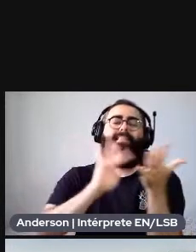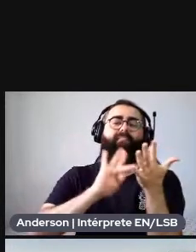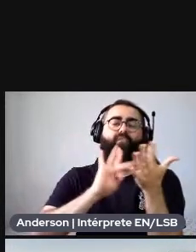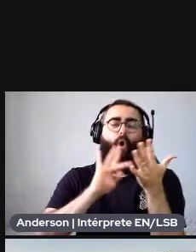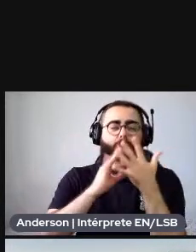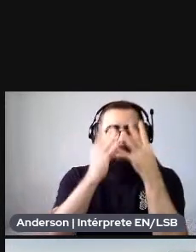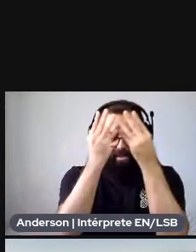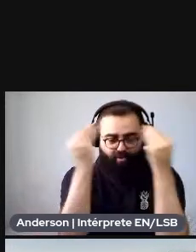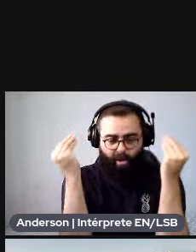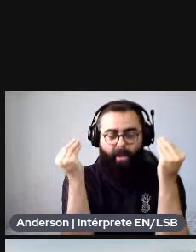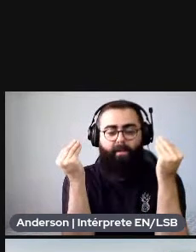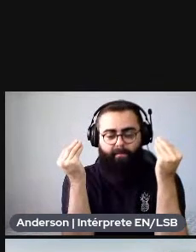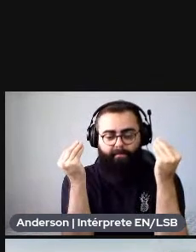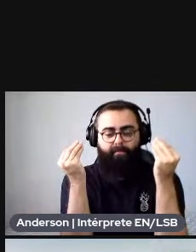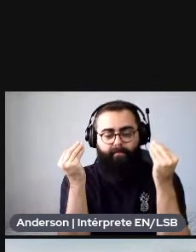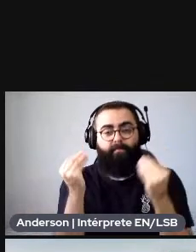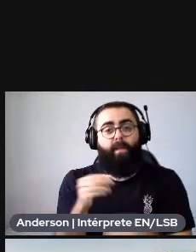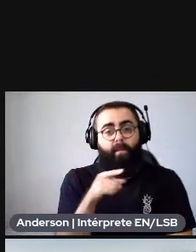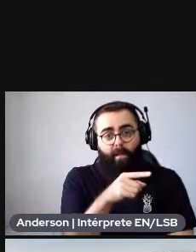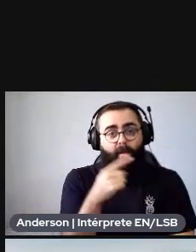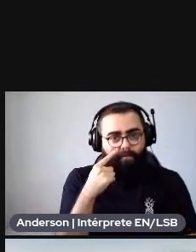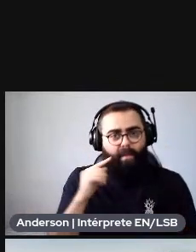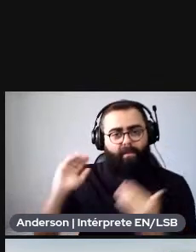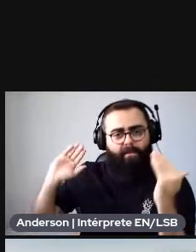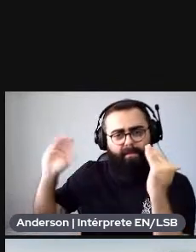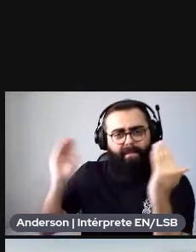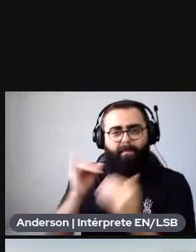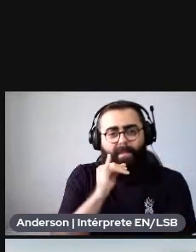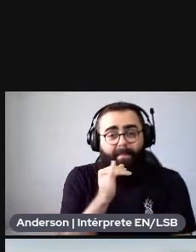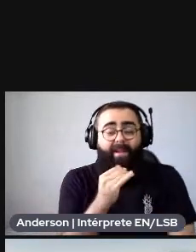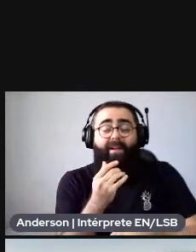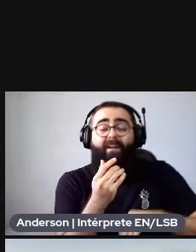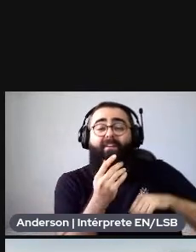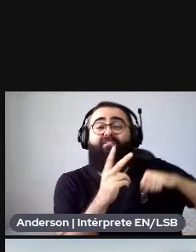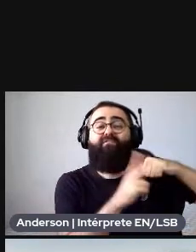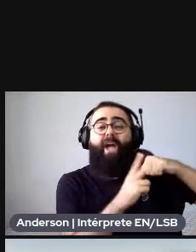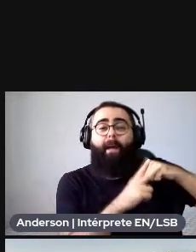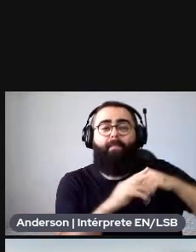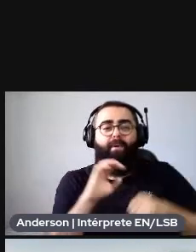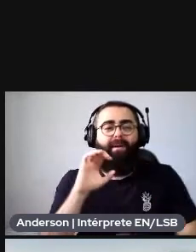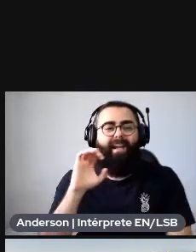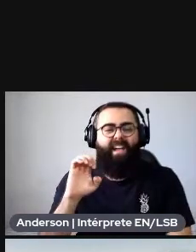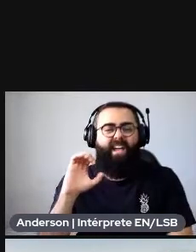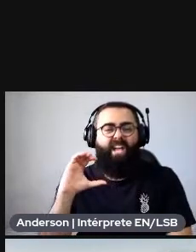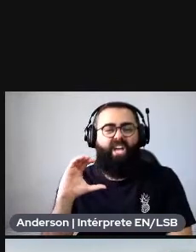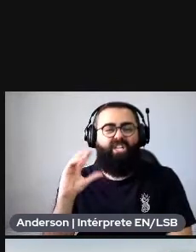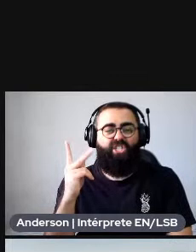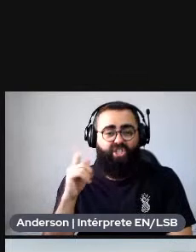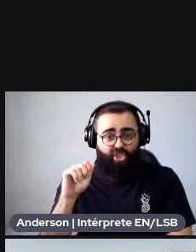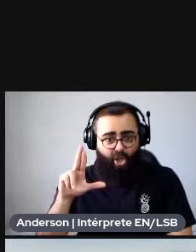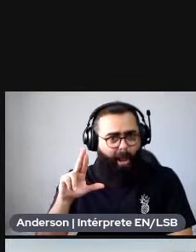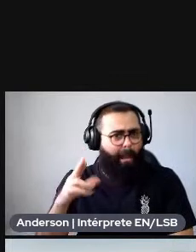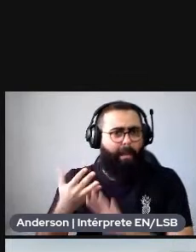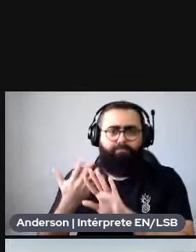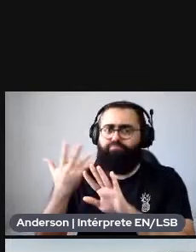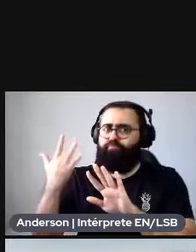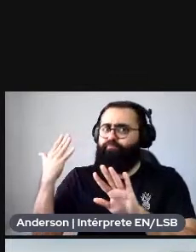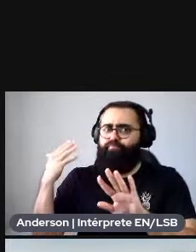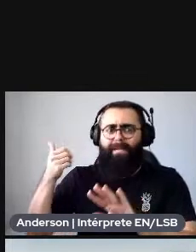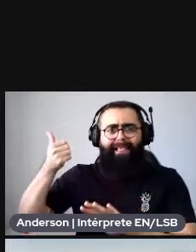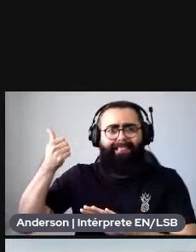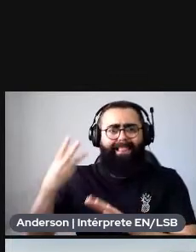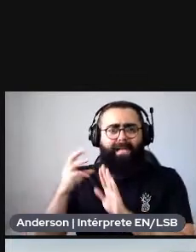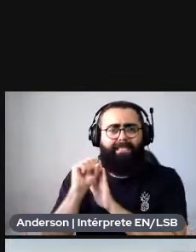corpus data confirm that echar is already used in the 13th century in Spanish, even, so it